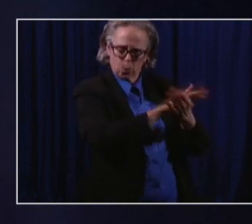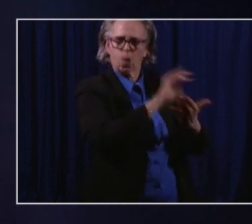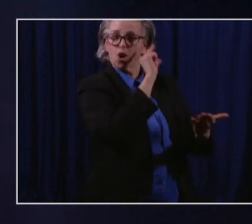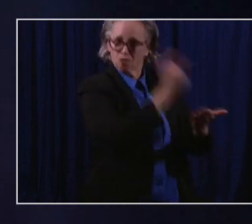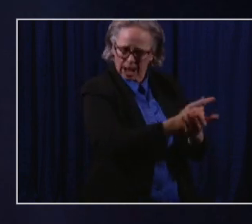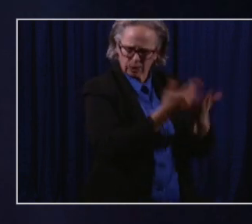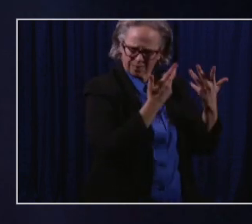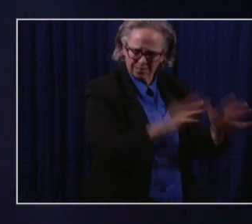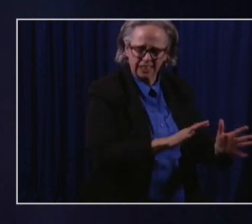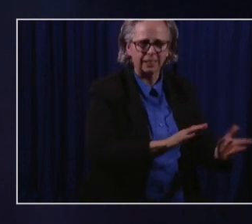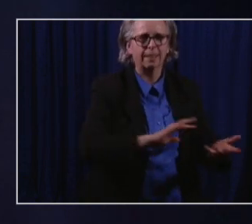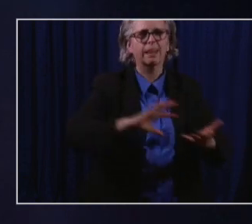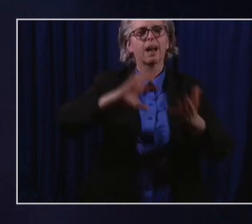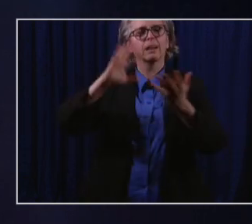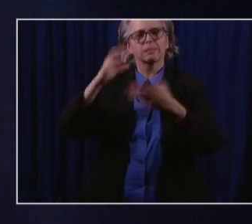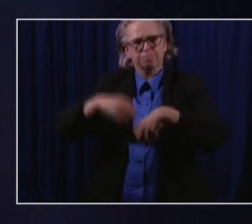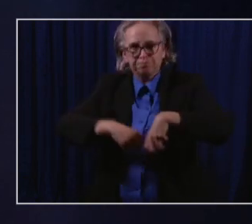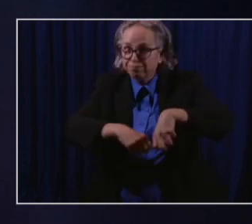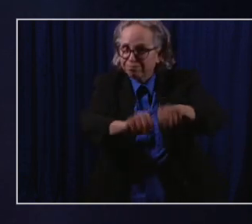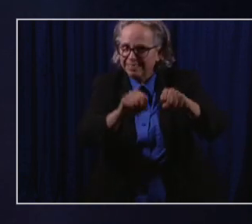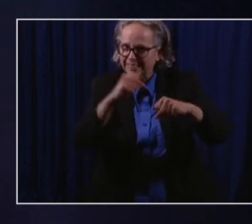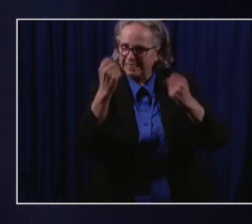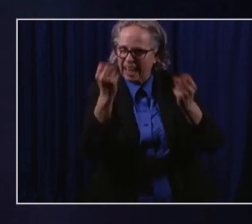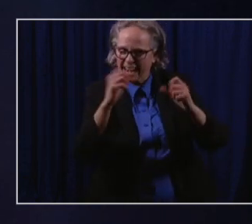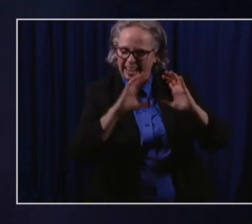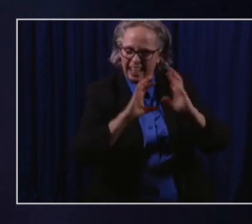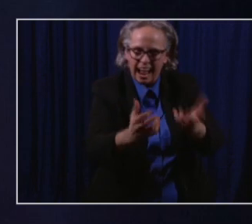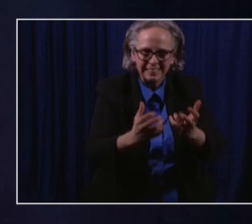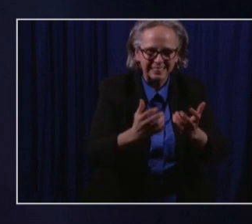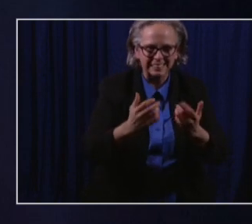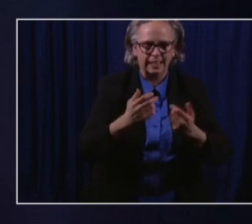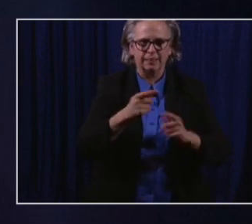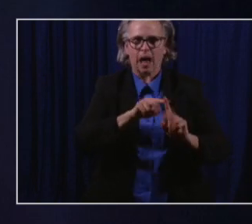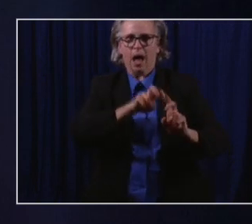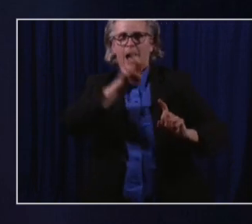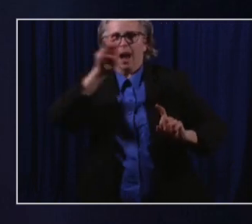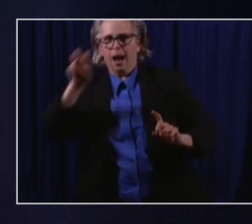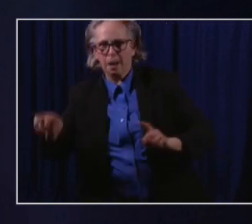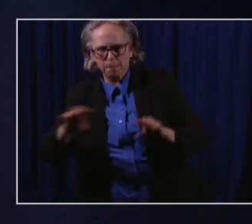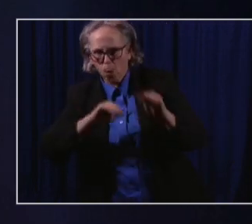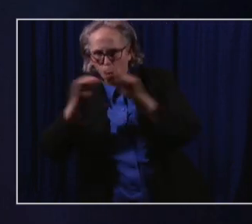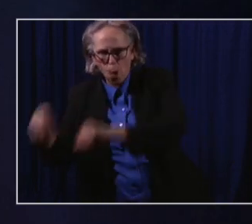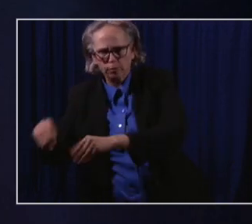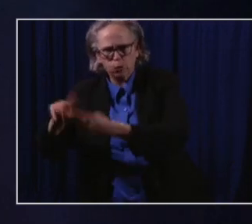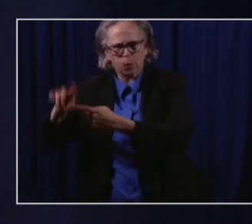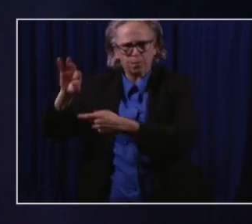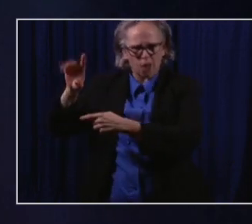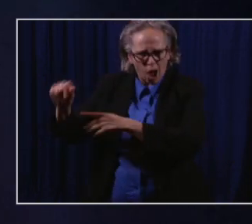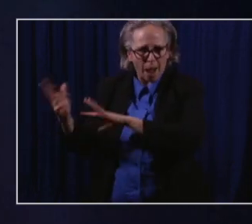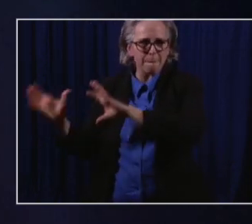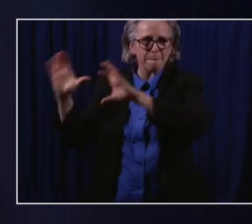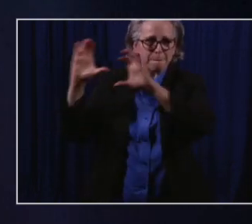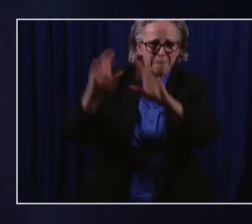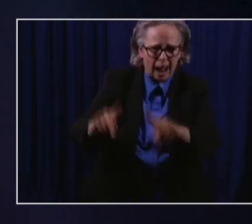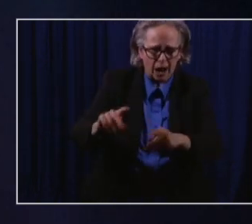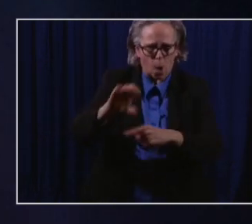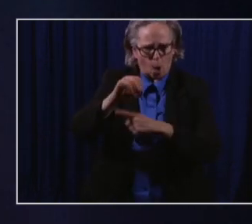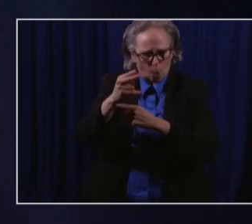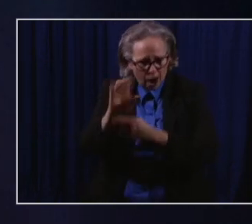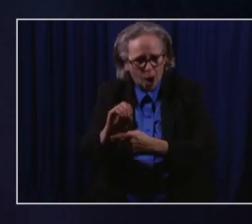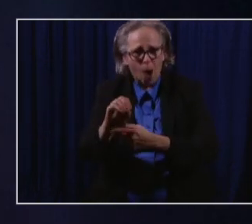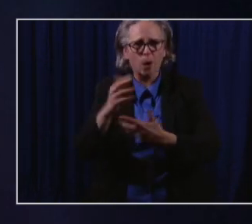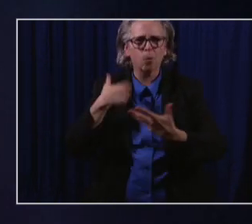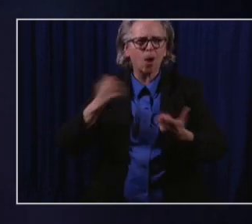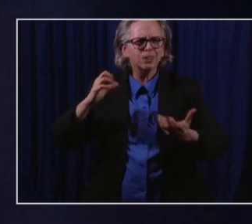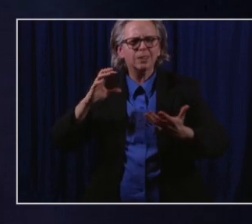courses and pursued it, and returned home to Ohio, where I'm able to give back to the community like a lot of teachers out there.